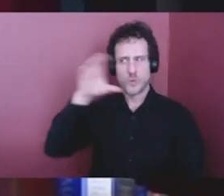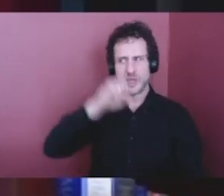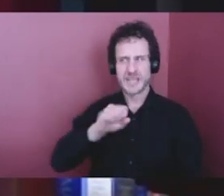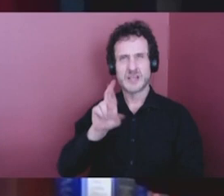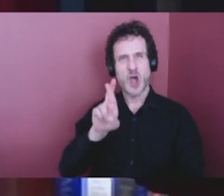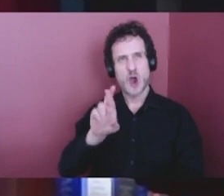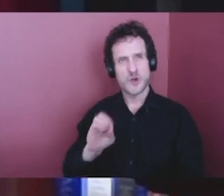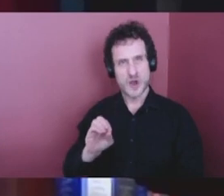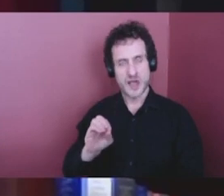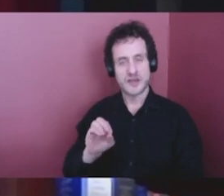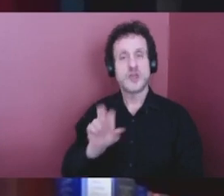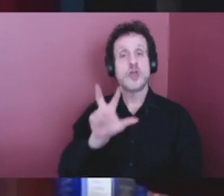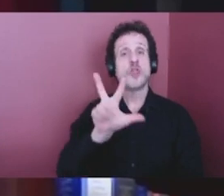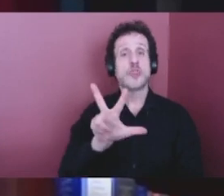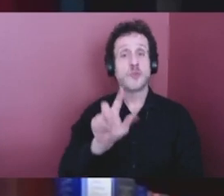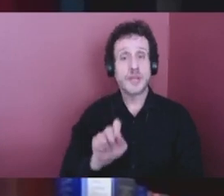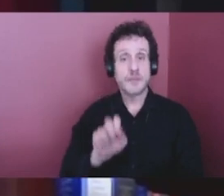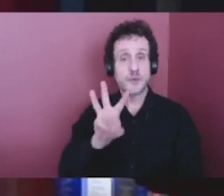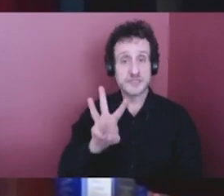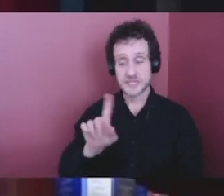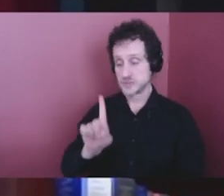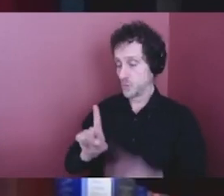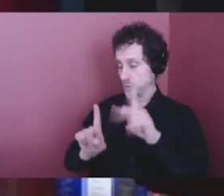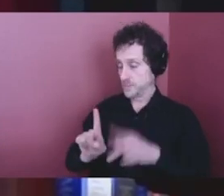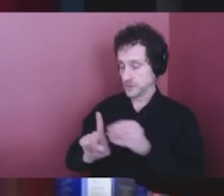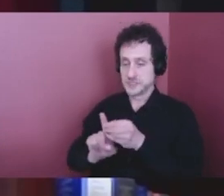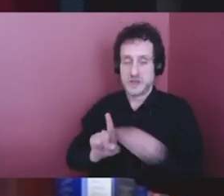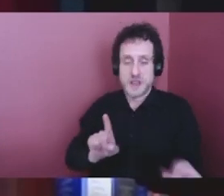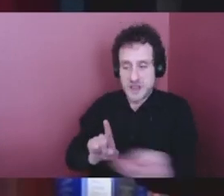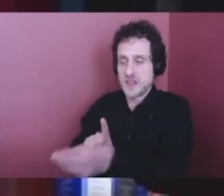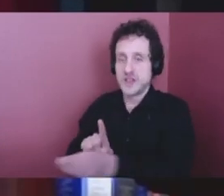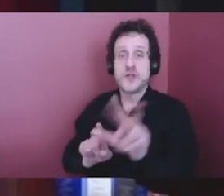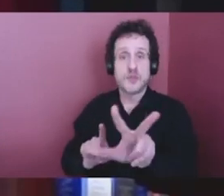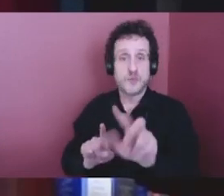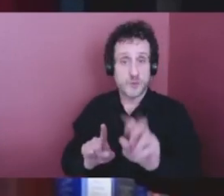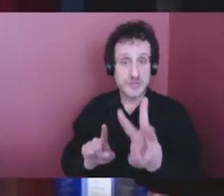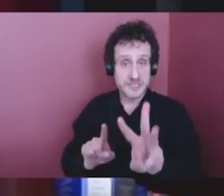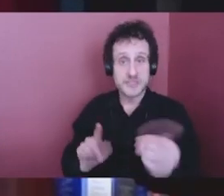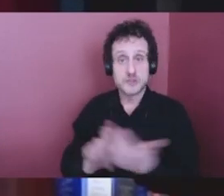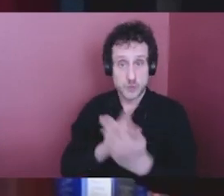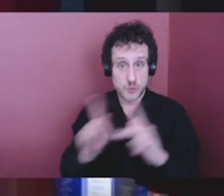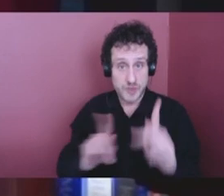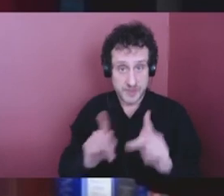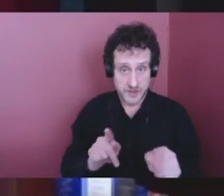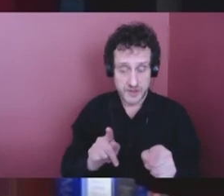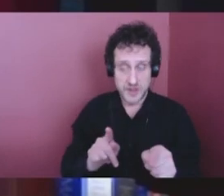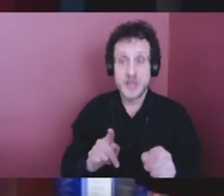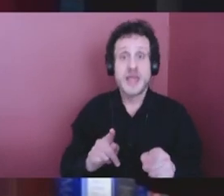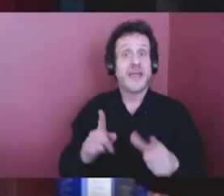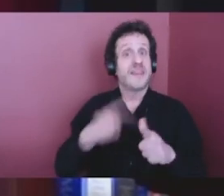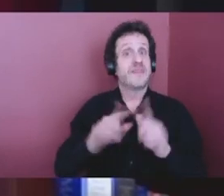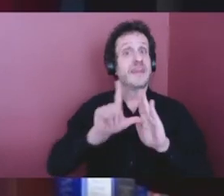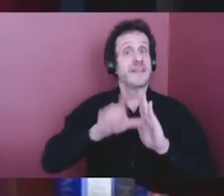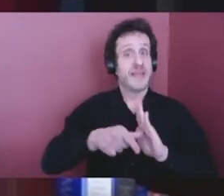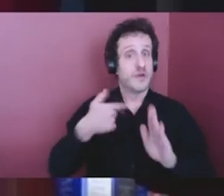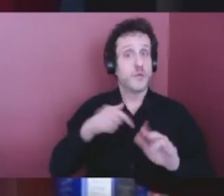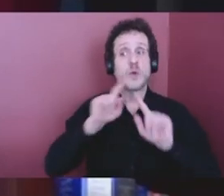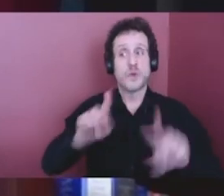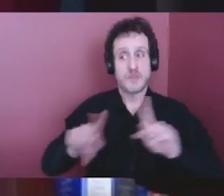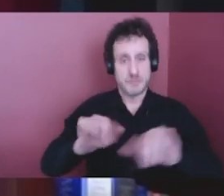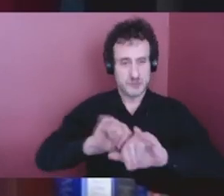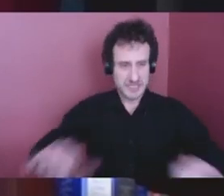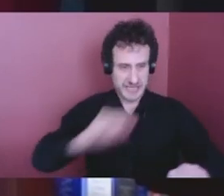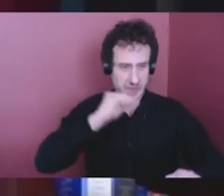3.6. That was before all the mitigations that we put in place, which nearly all of you have followed.